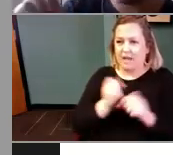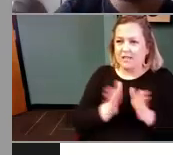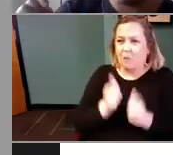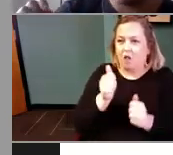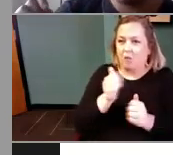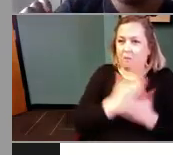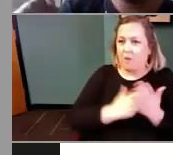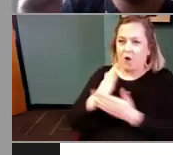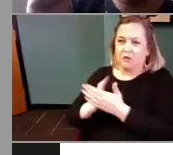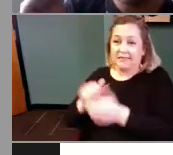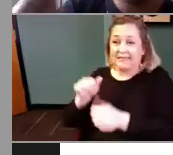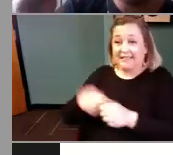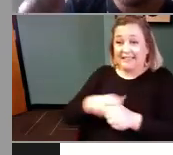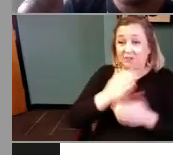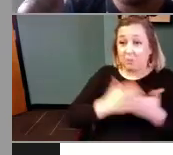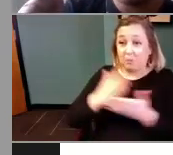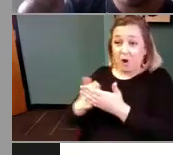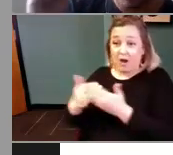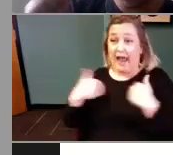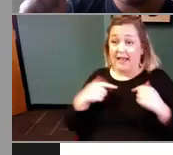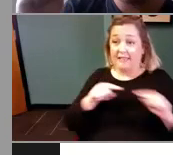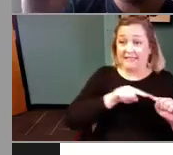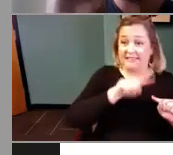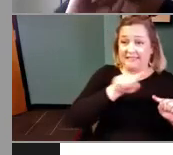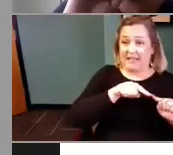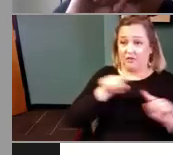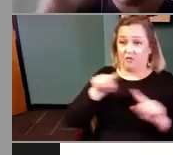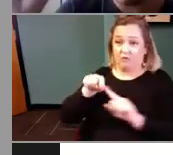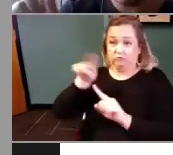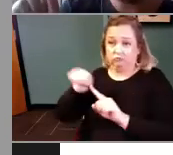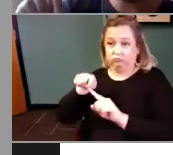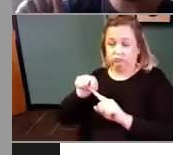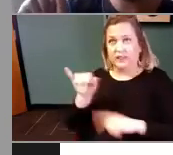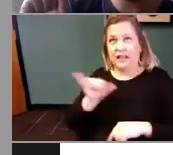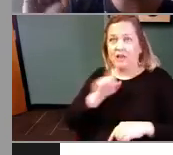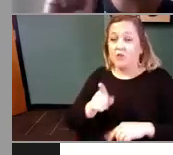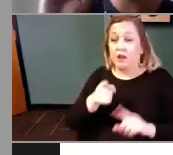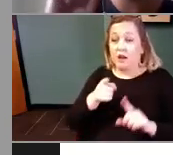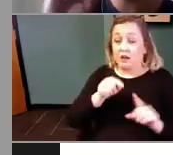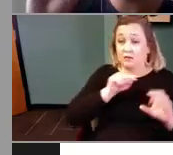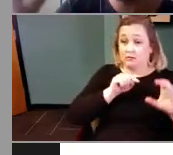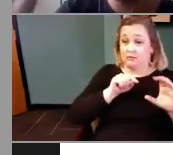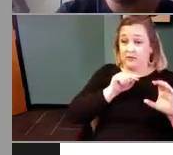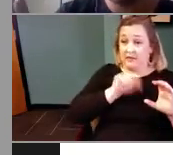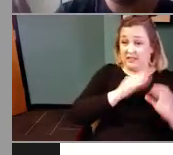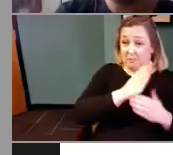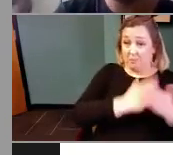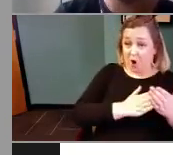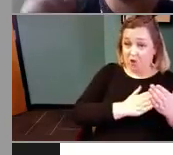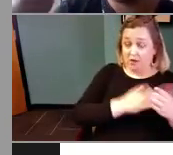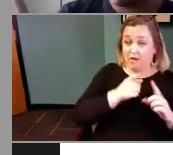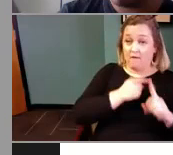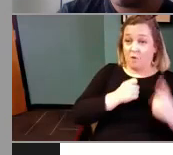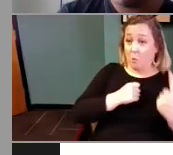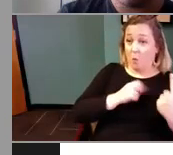has a cycle, or basically from each component, from any node in that component, you can reach any other node,